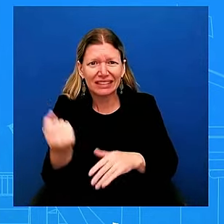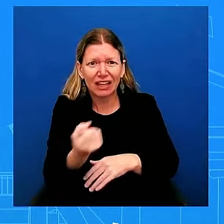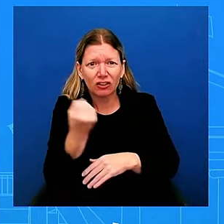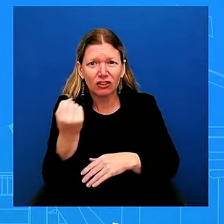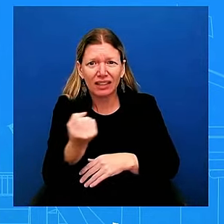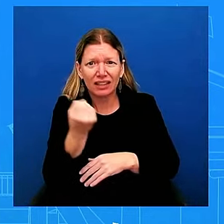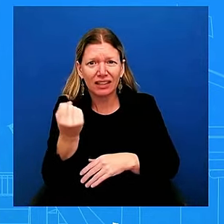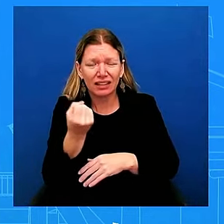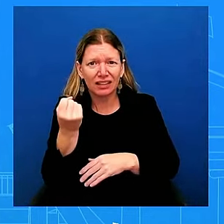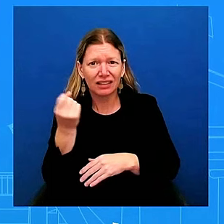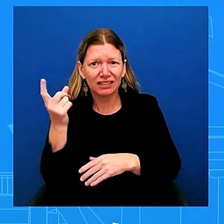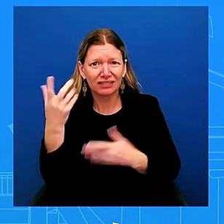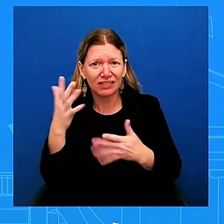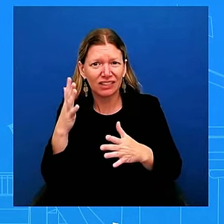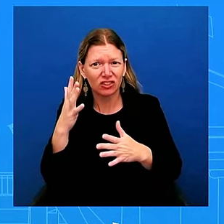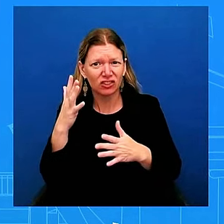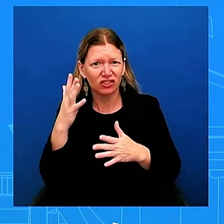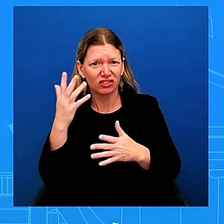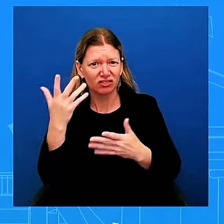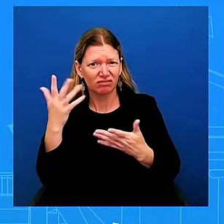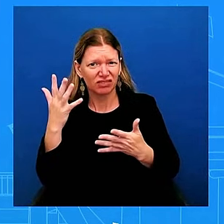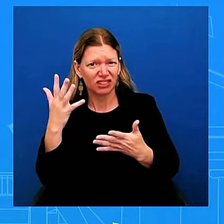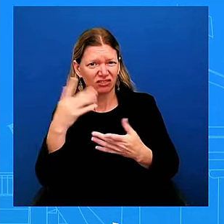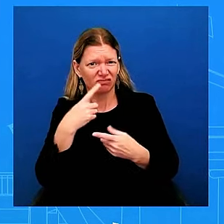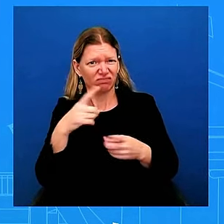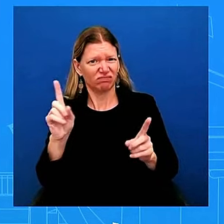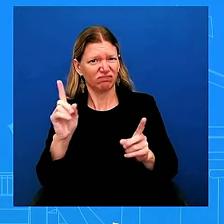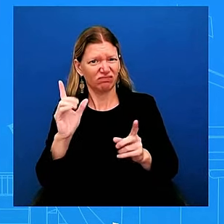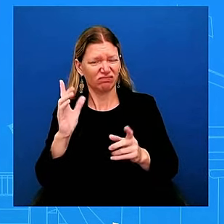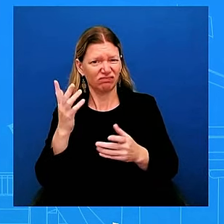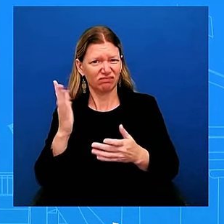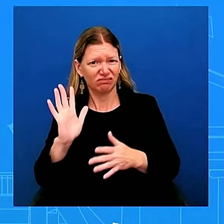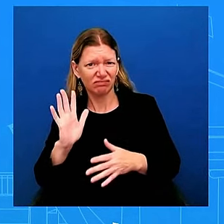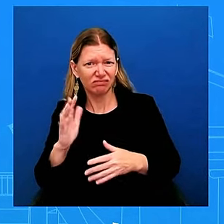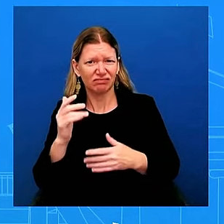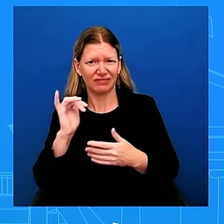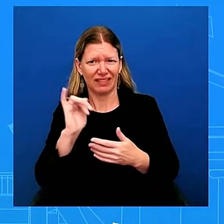can't discount what the president did on Saturday, right? We can't.